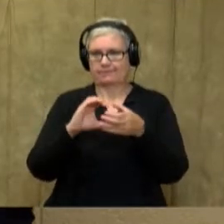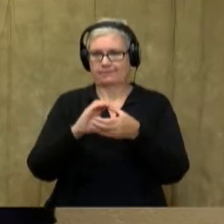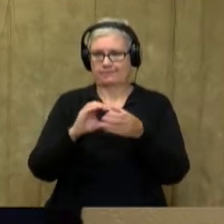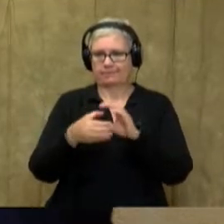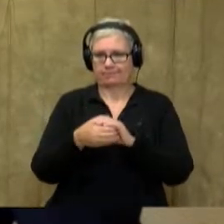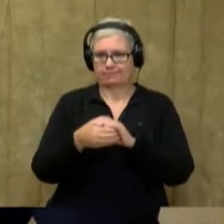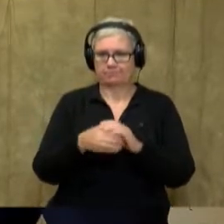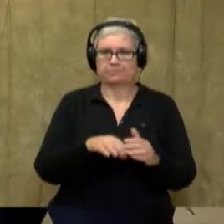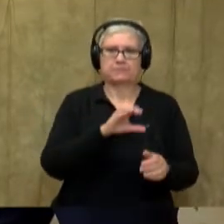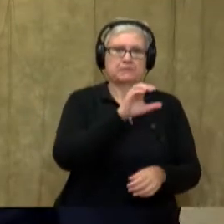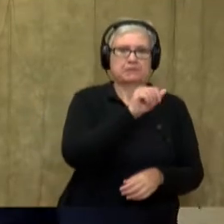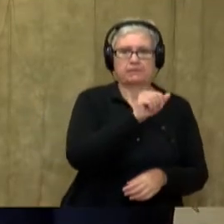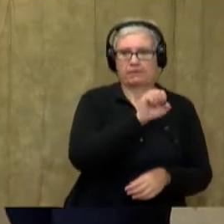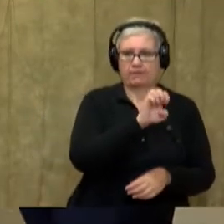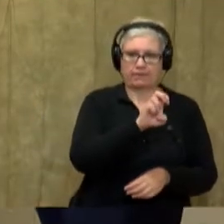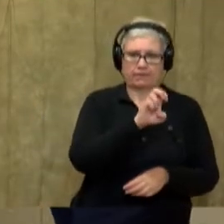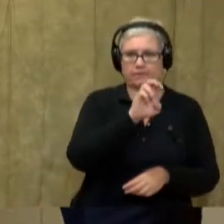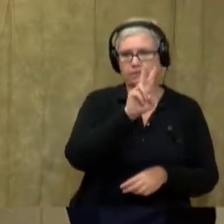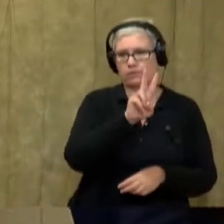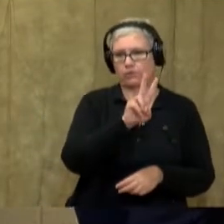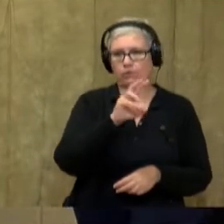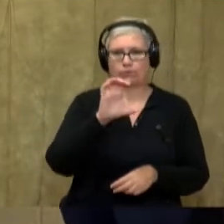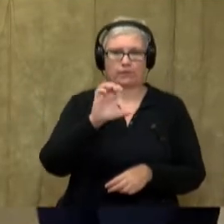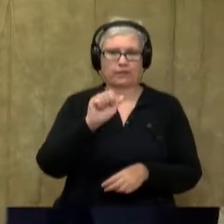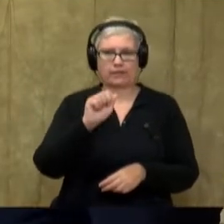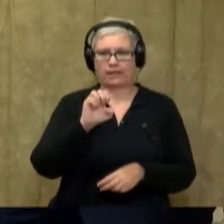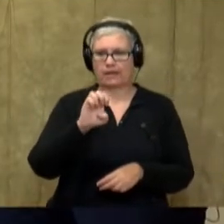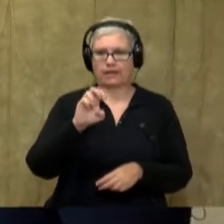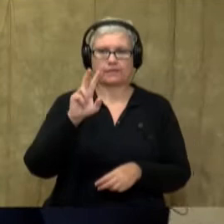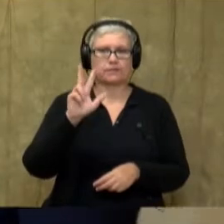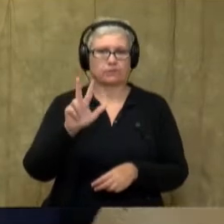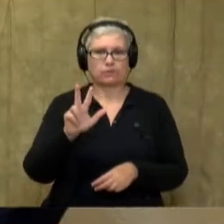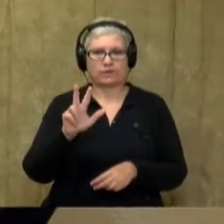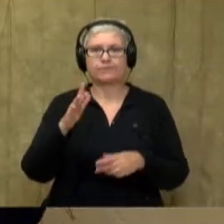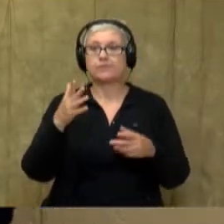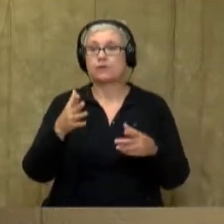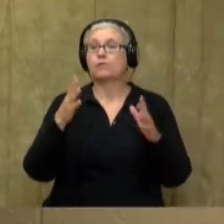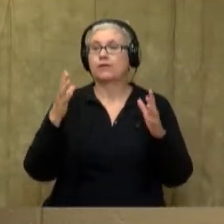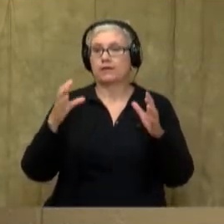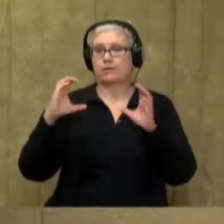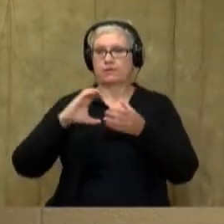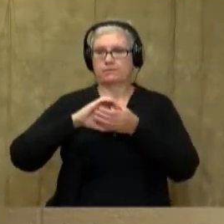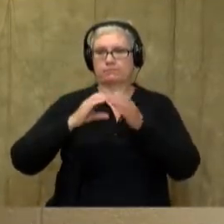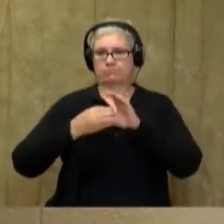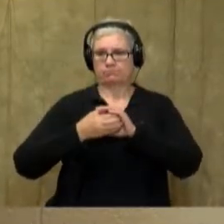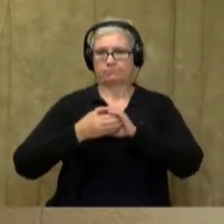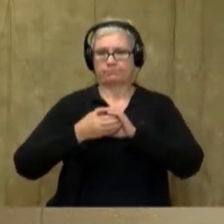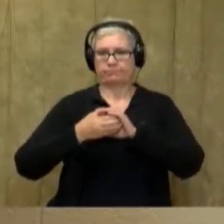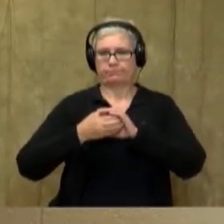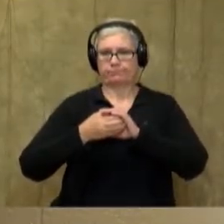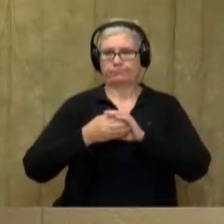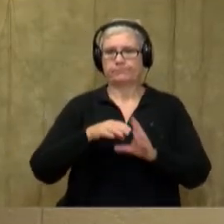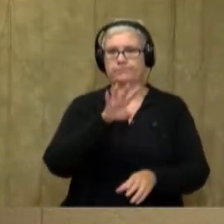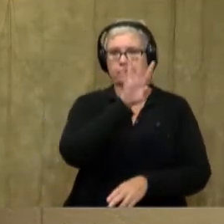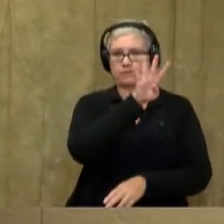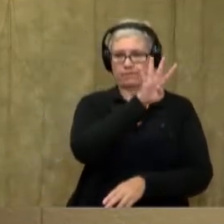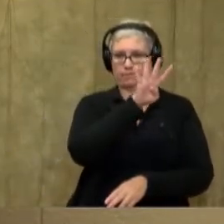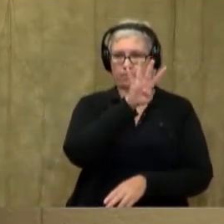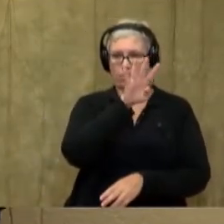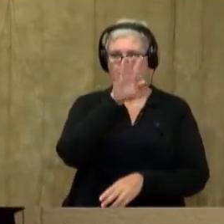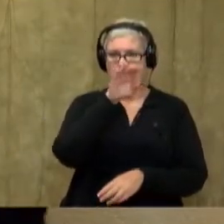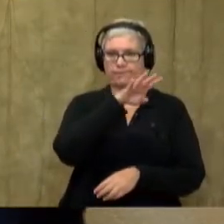2, case 3, or beyond? And so when we're looking at case 4, here's an image of a cube that is